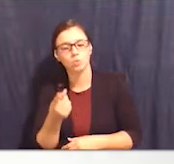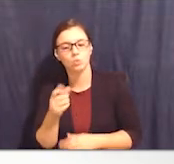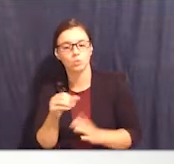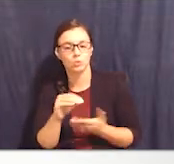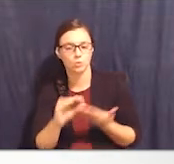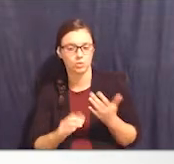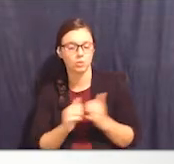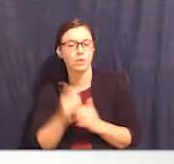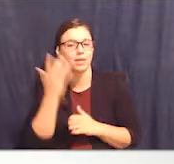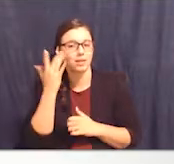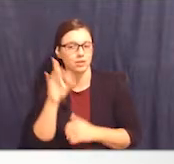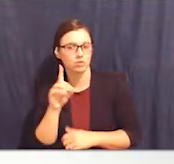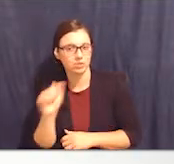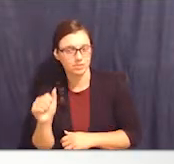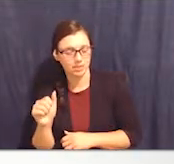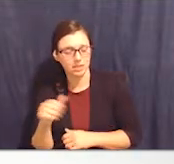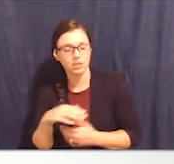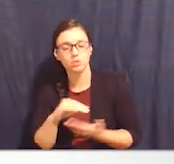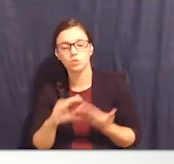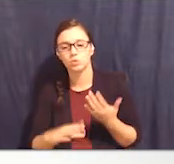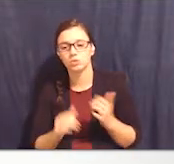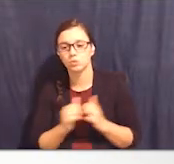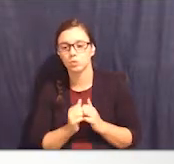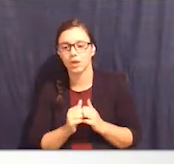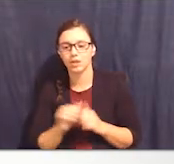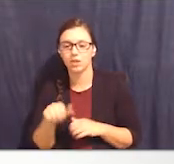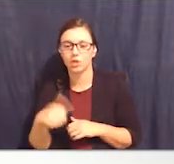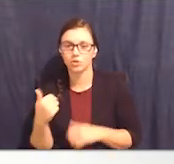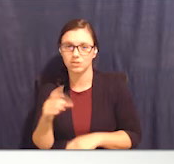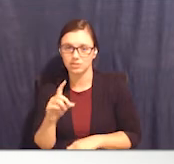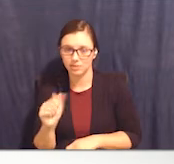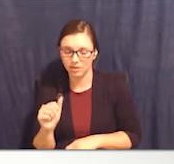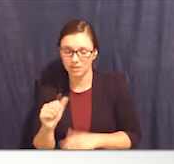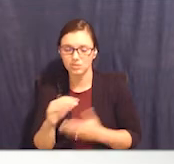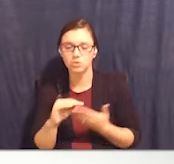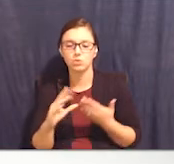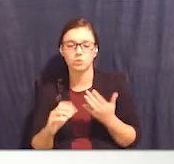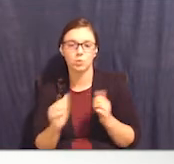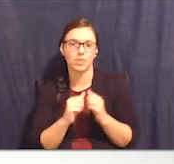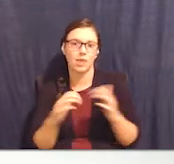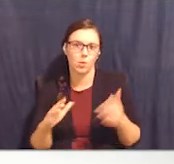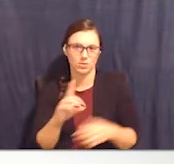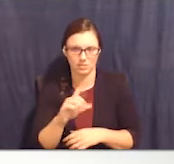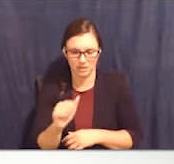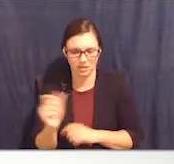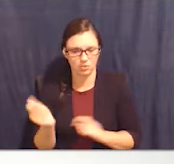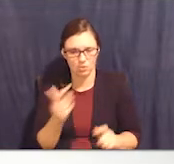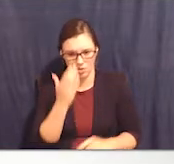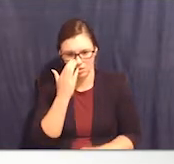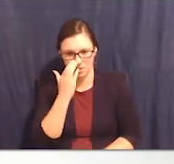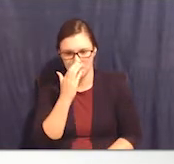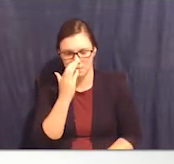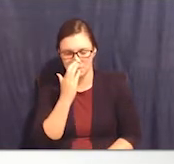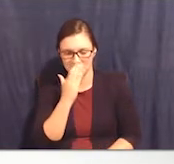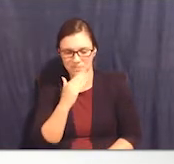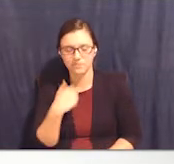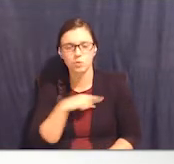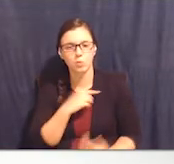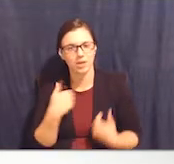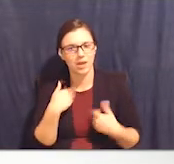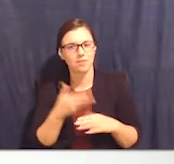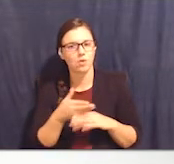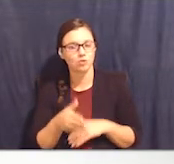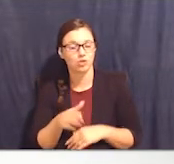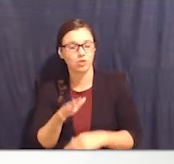here's the deal with homeschooling and clubs and organizations and sports. Yes, you should be able to participate